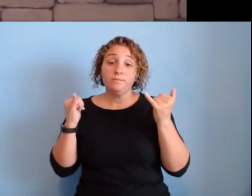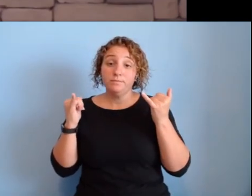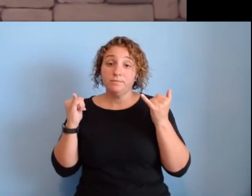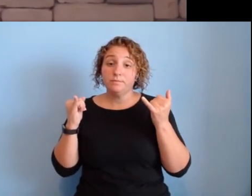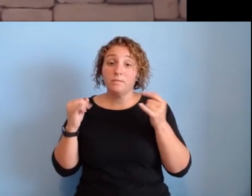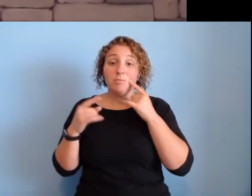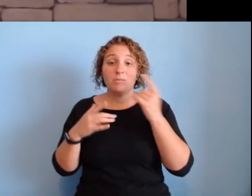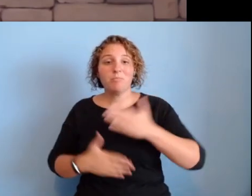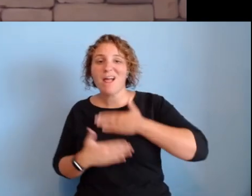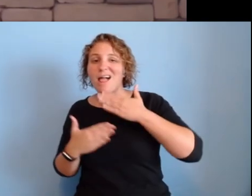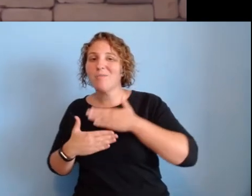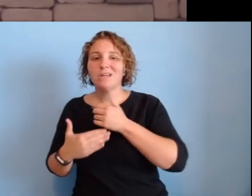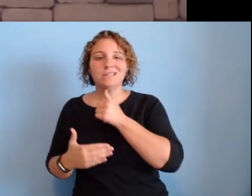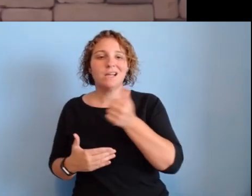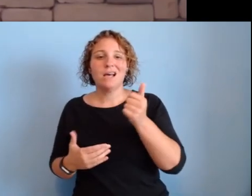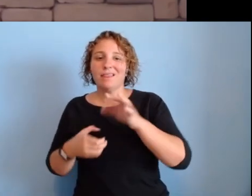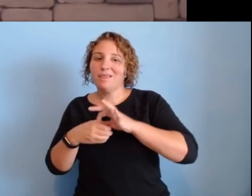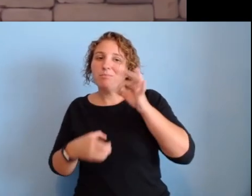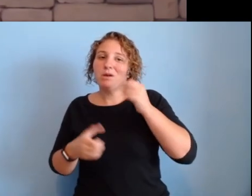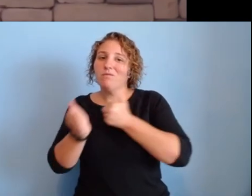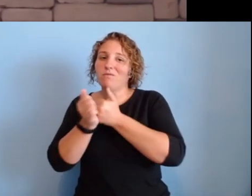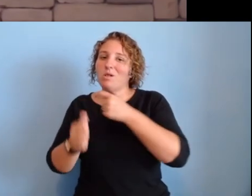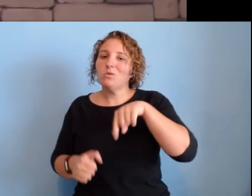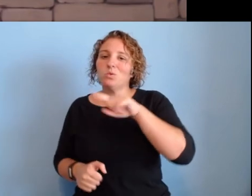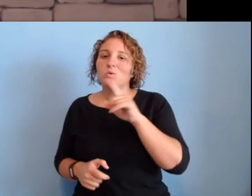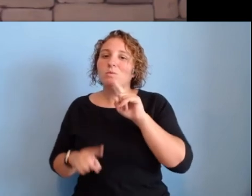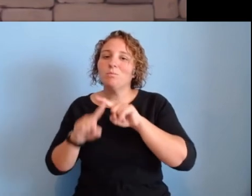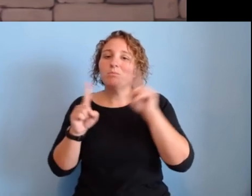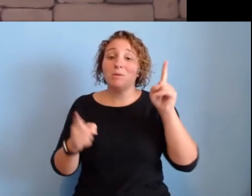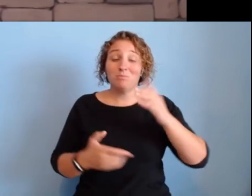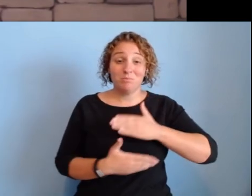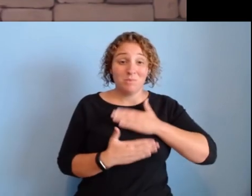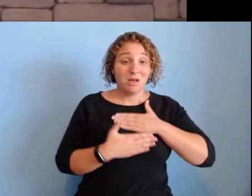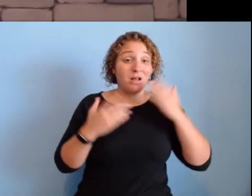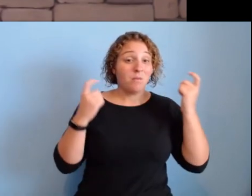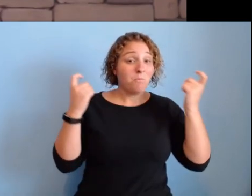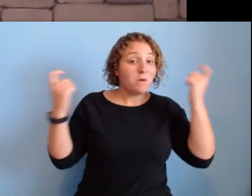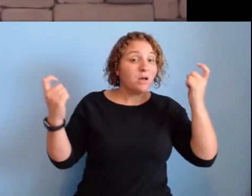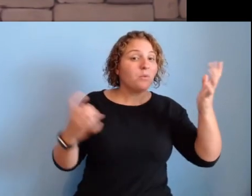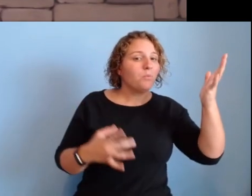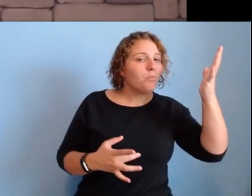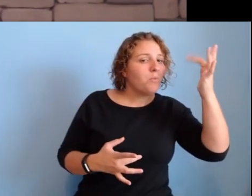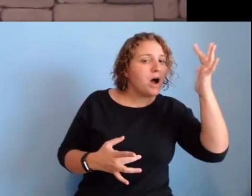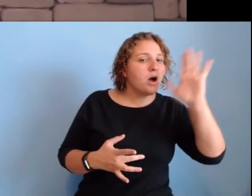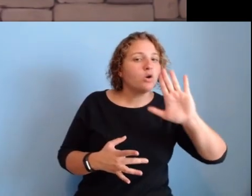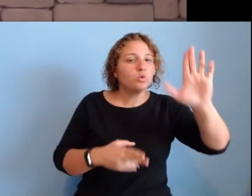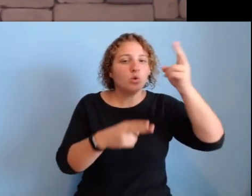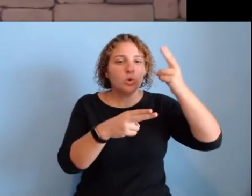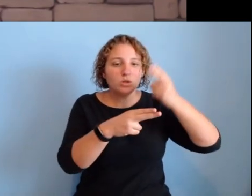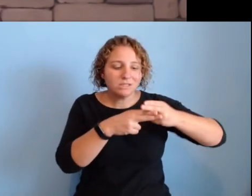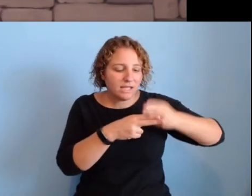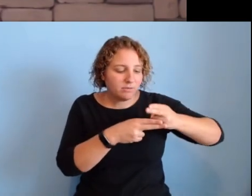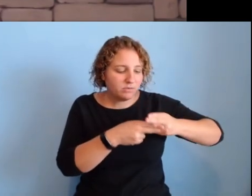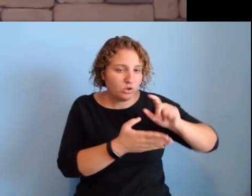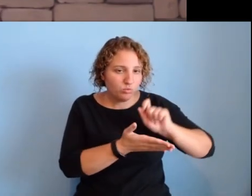rejoice not that the spirits are subject unto you, but rather rejoice because your names are written in heaven. Where?